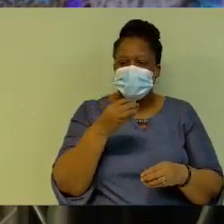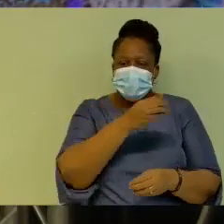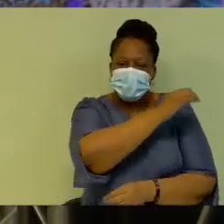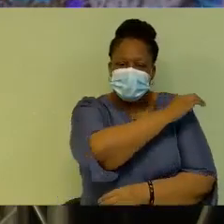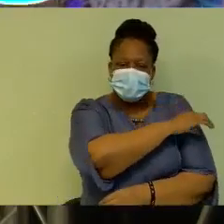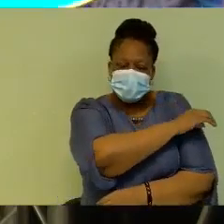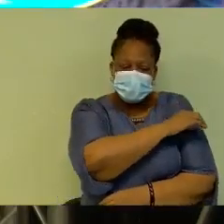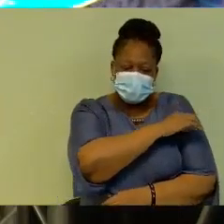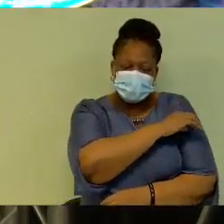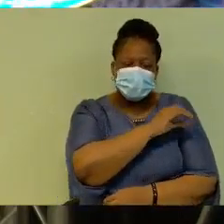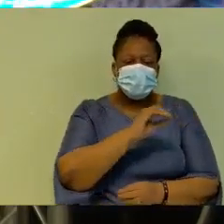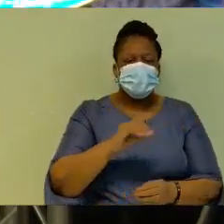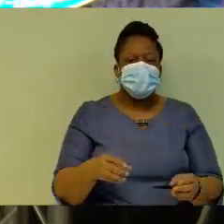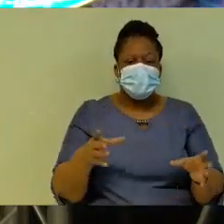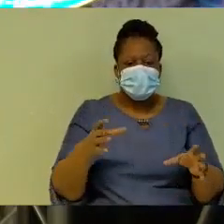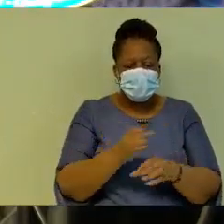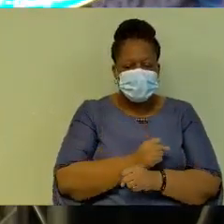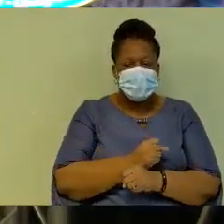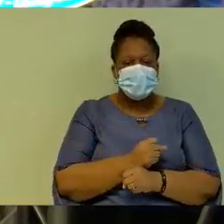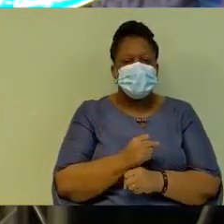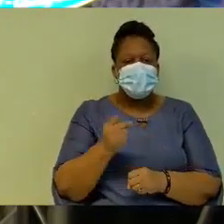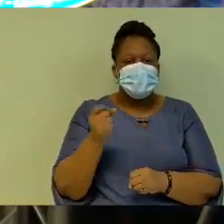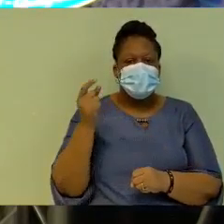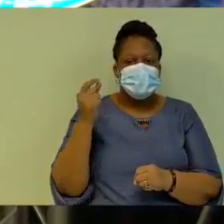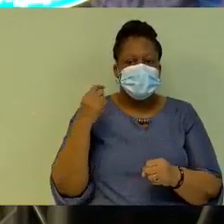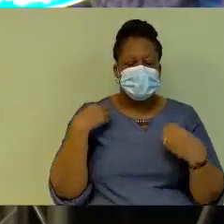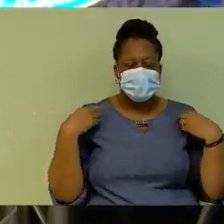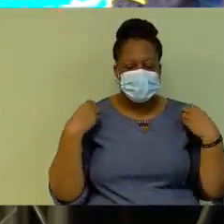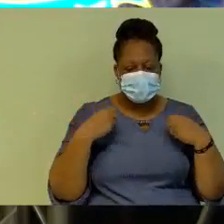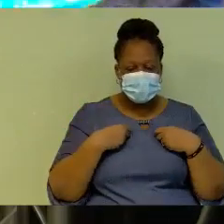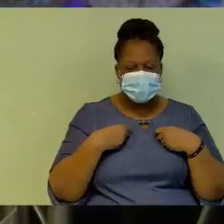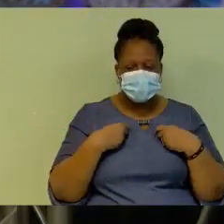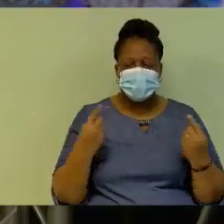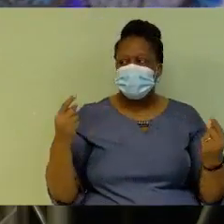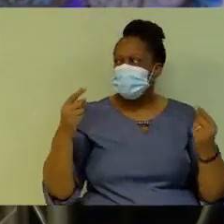order to perform procedures until their supplies arrive?